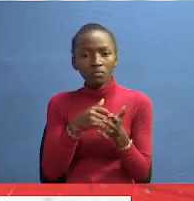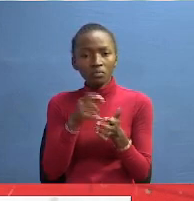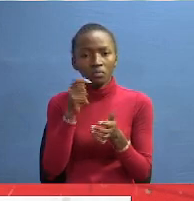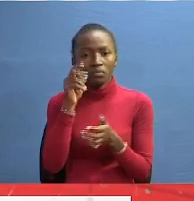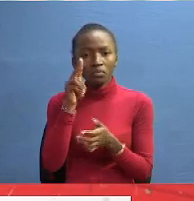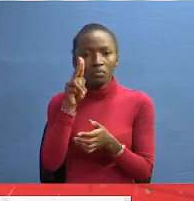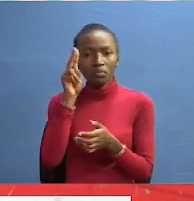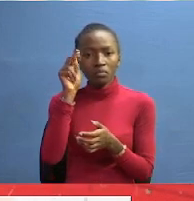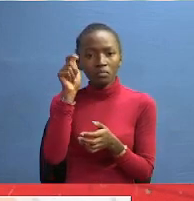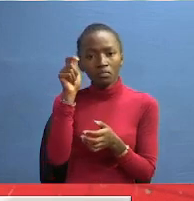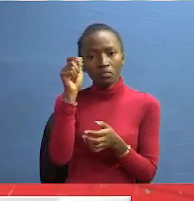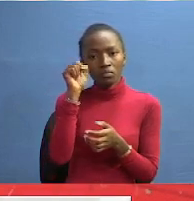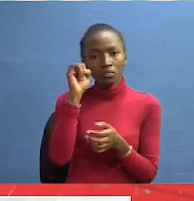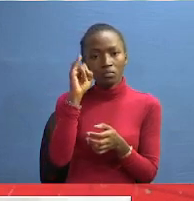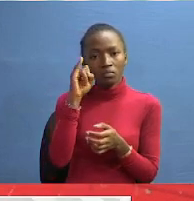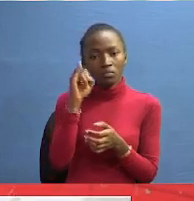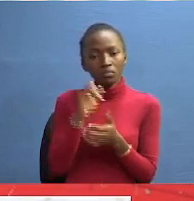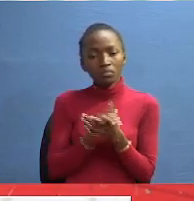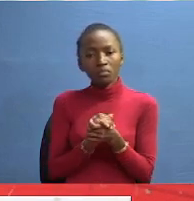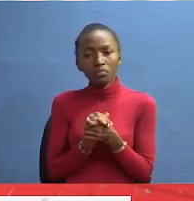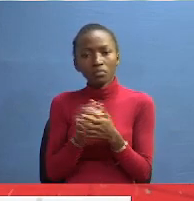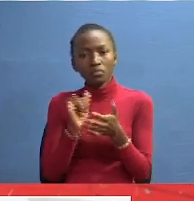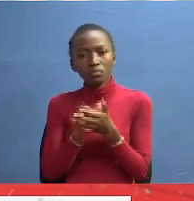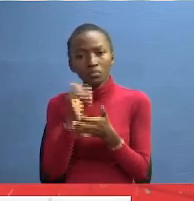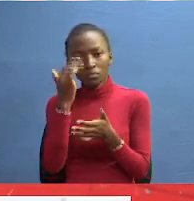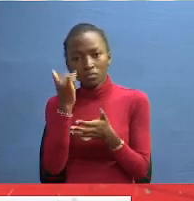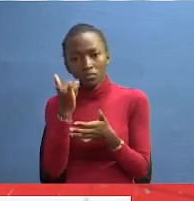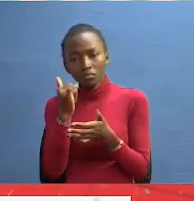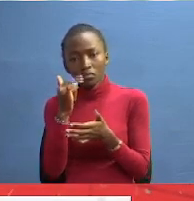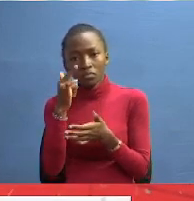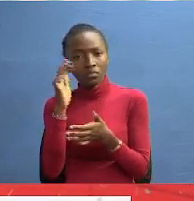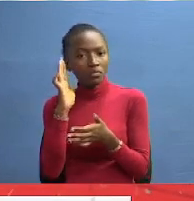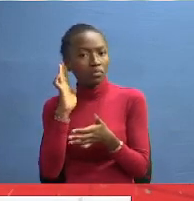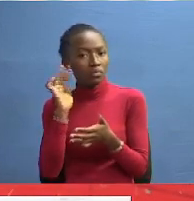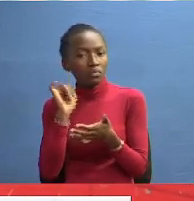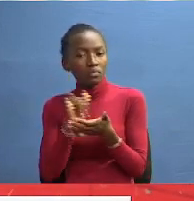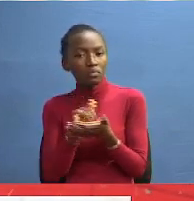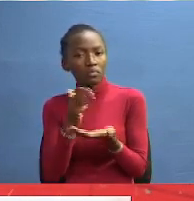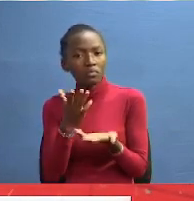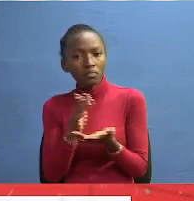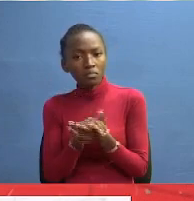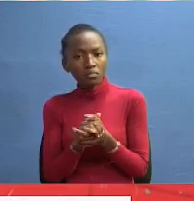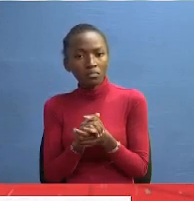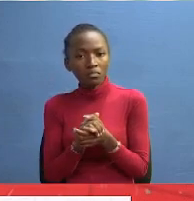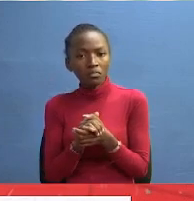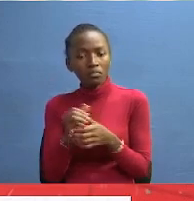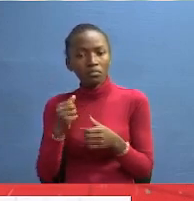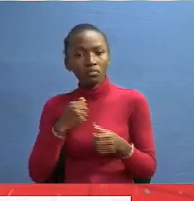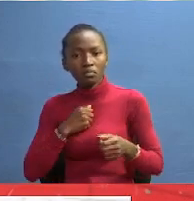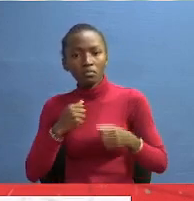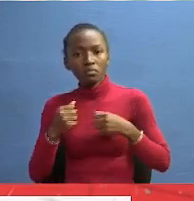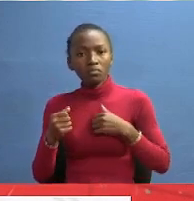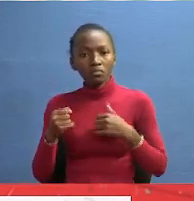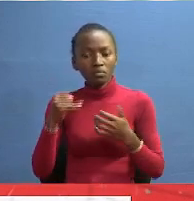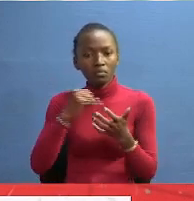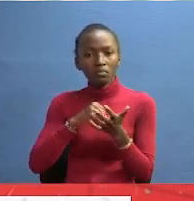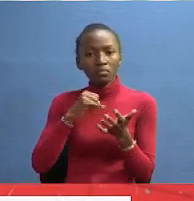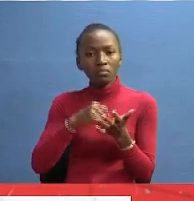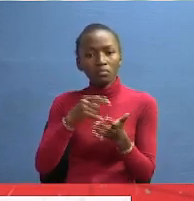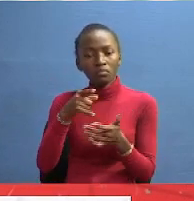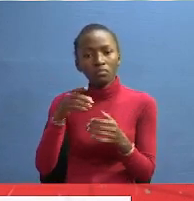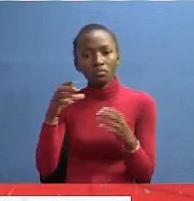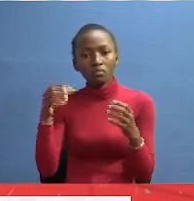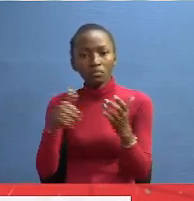involved, and that's why you hear that the Rwandese, or the Rwanda being involved in this matter,